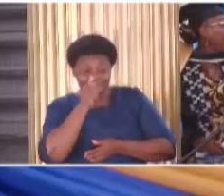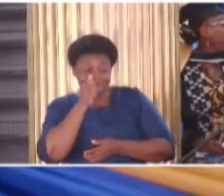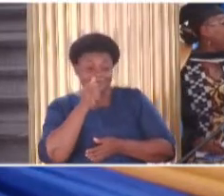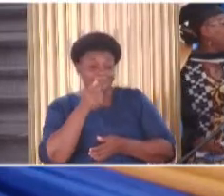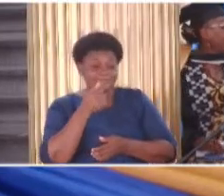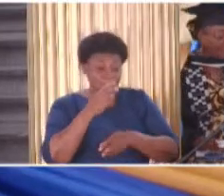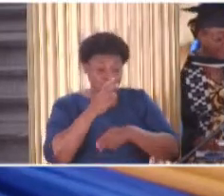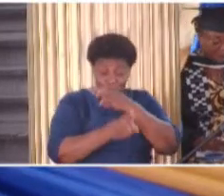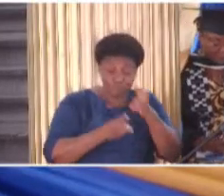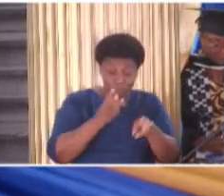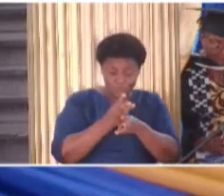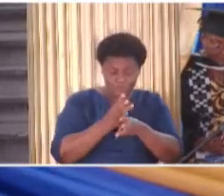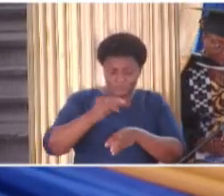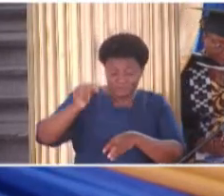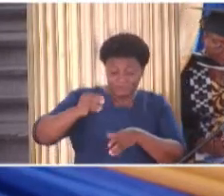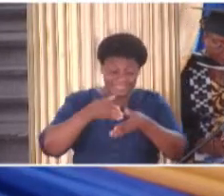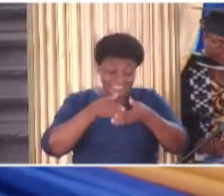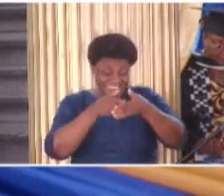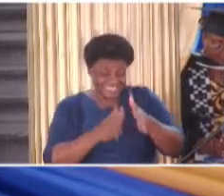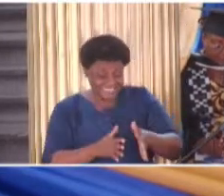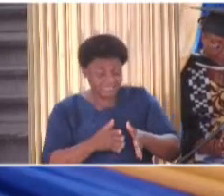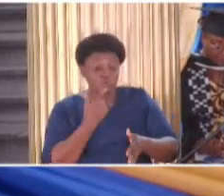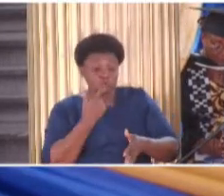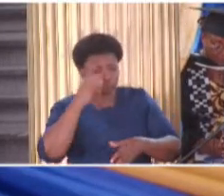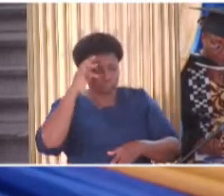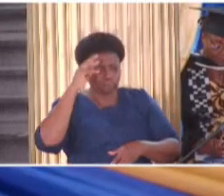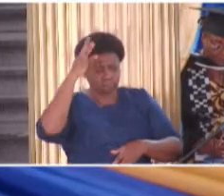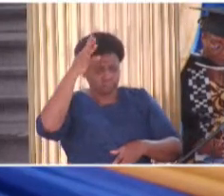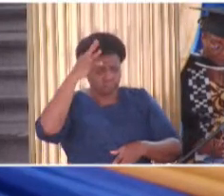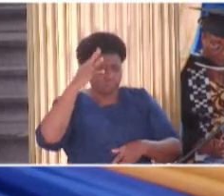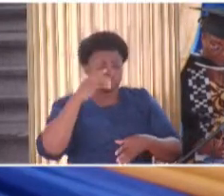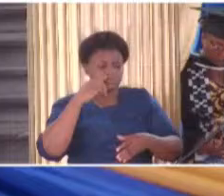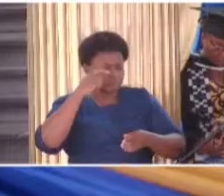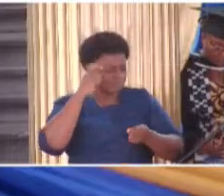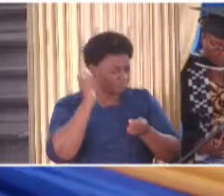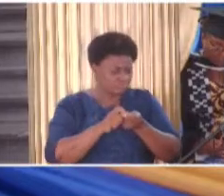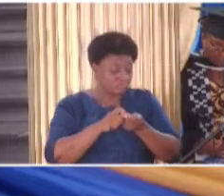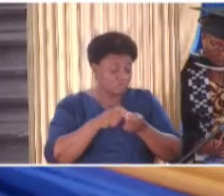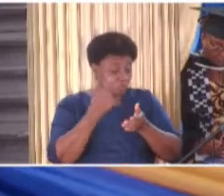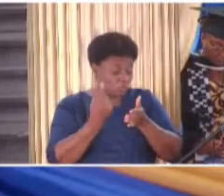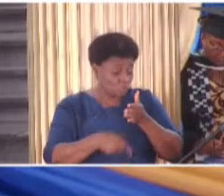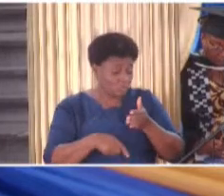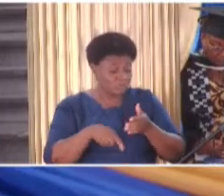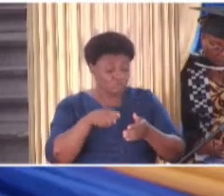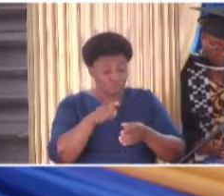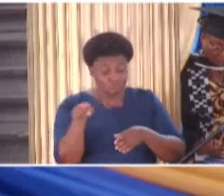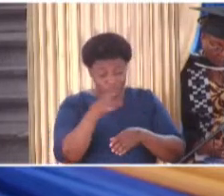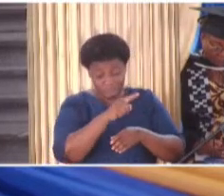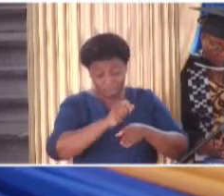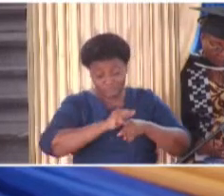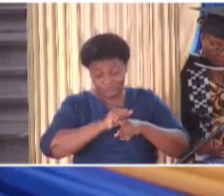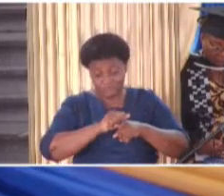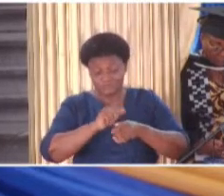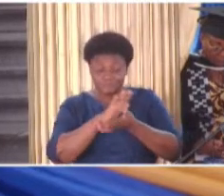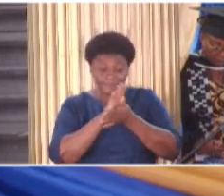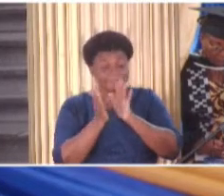need leaders and innovators, and that is exactly what you have been trained to